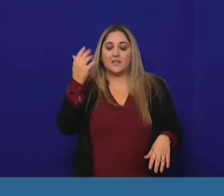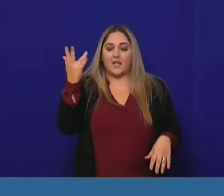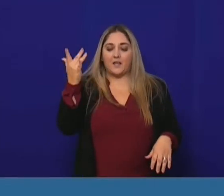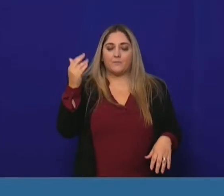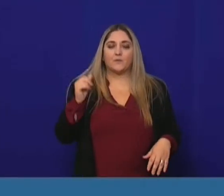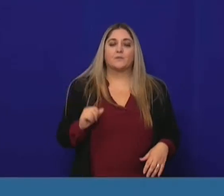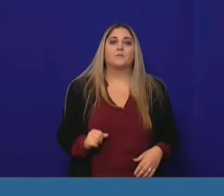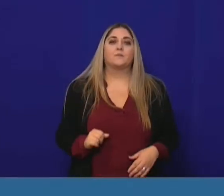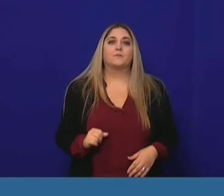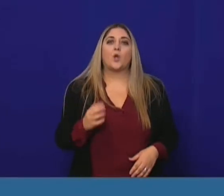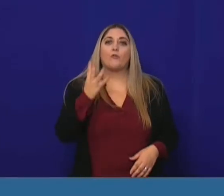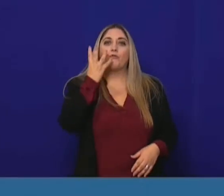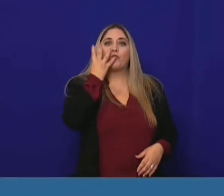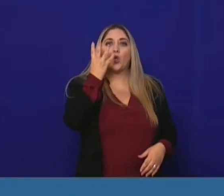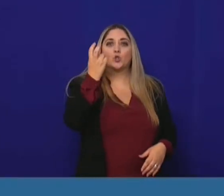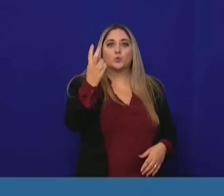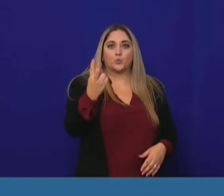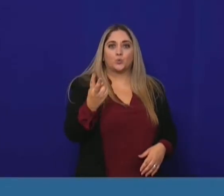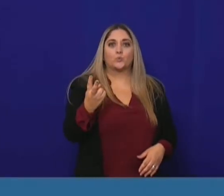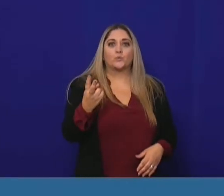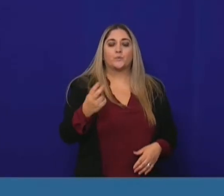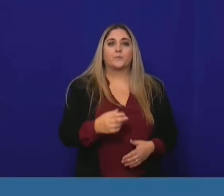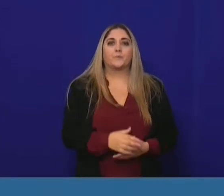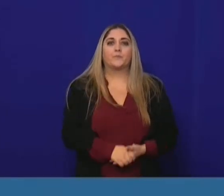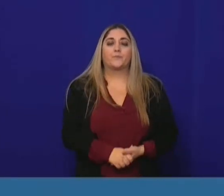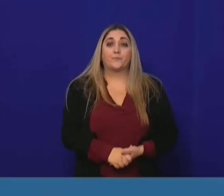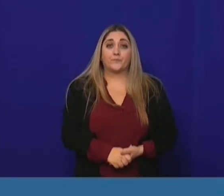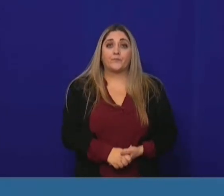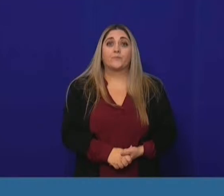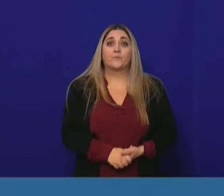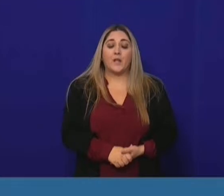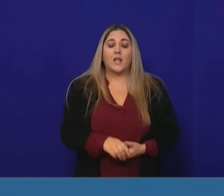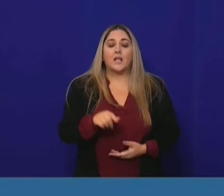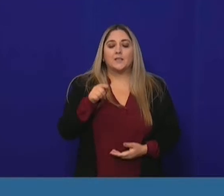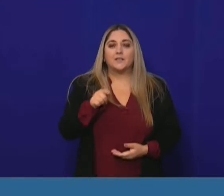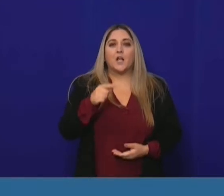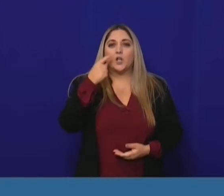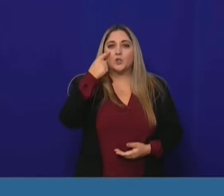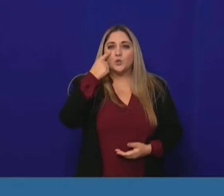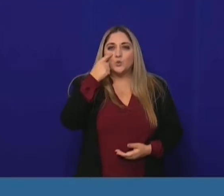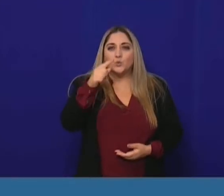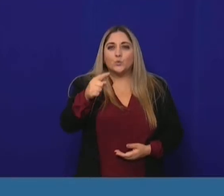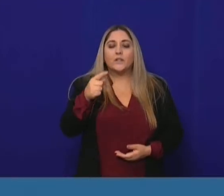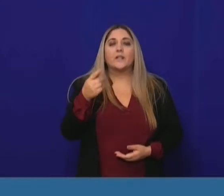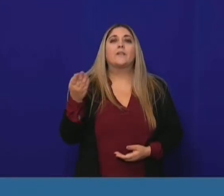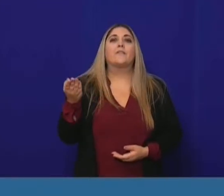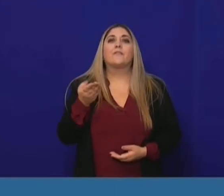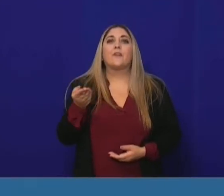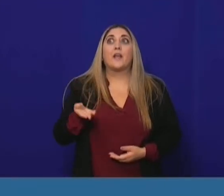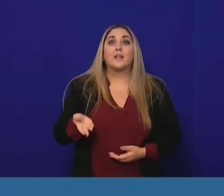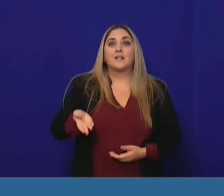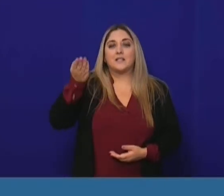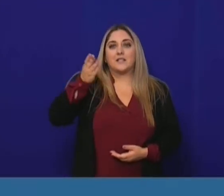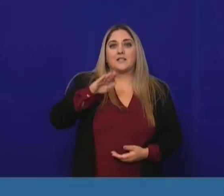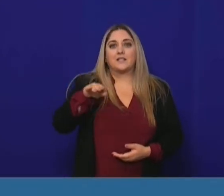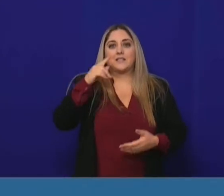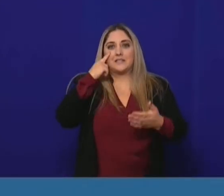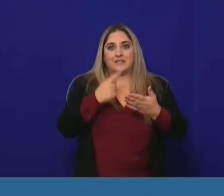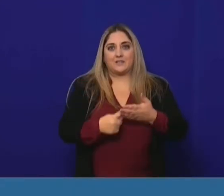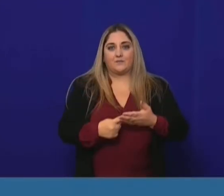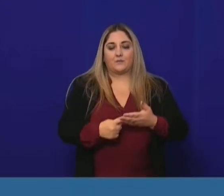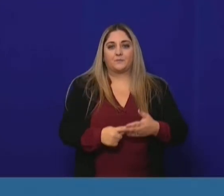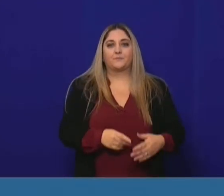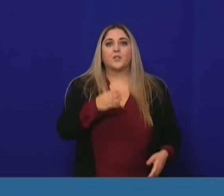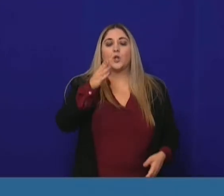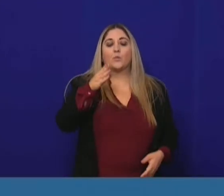ta' 42 sena u qed jindika wkoll fejn qegħdin ikunu l-maġġor parti tal-każijiet. Bħala